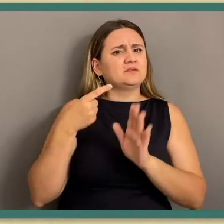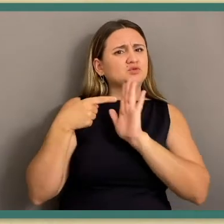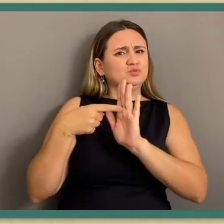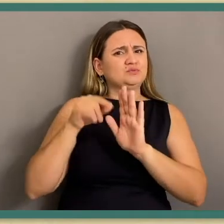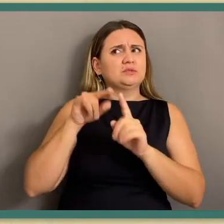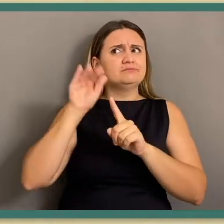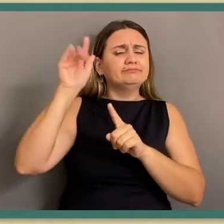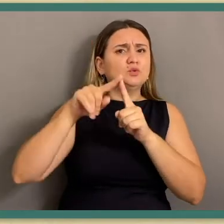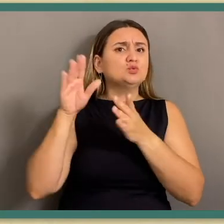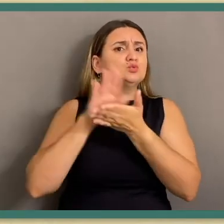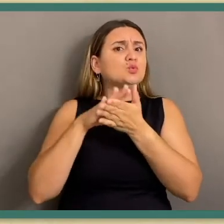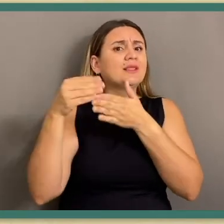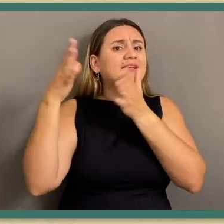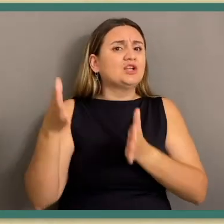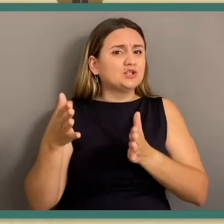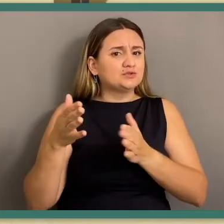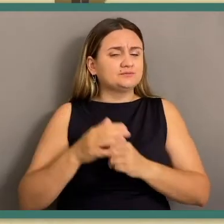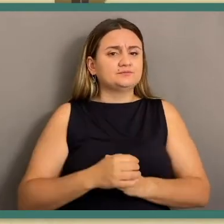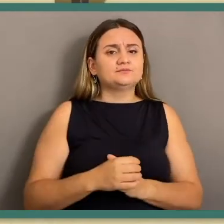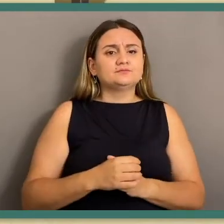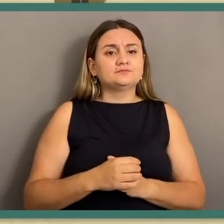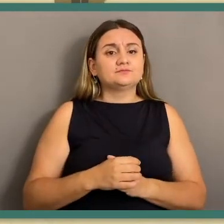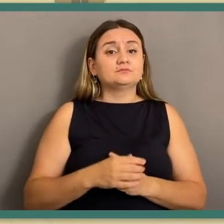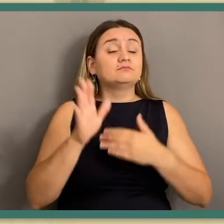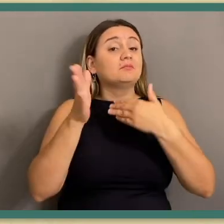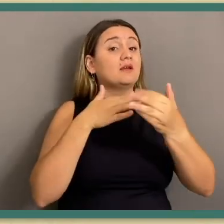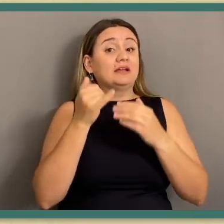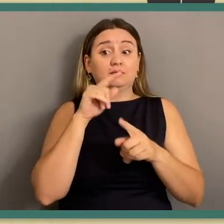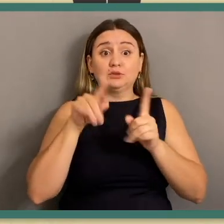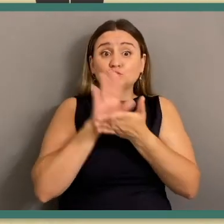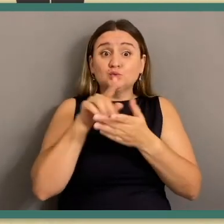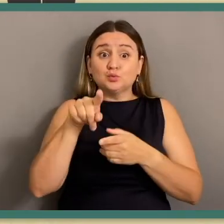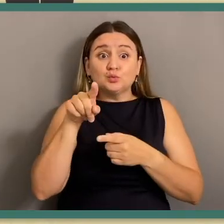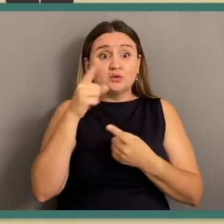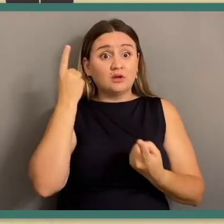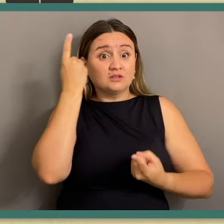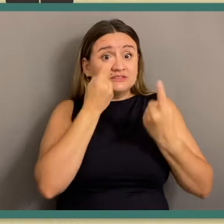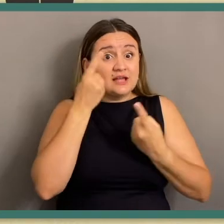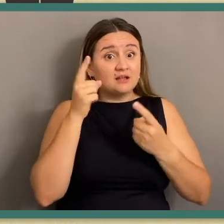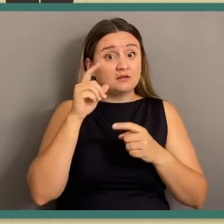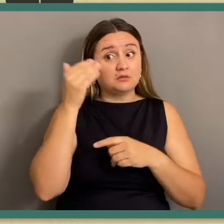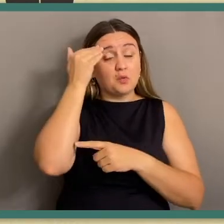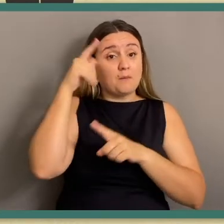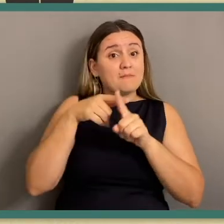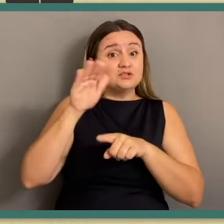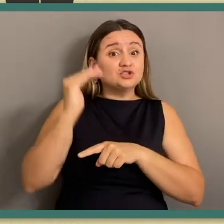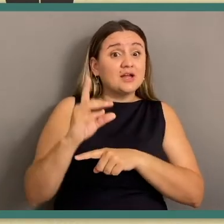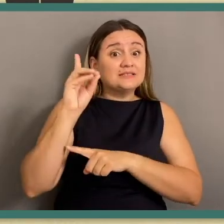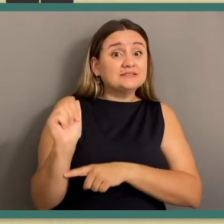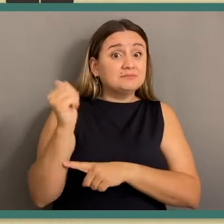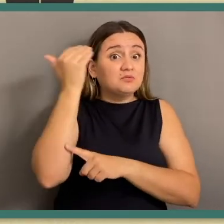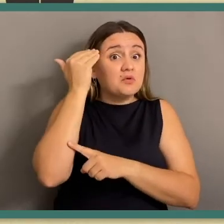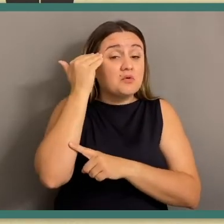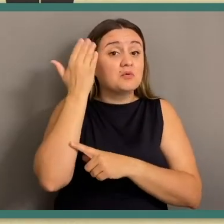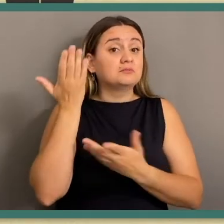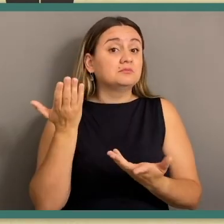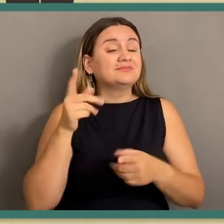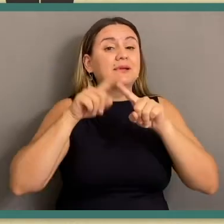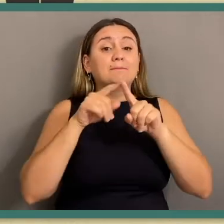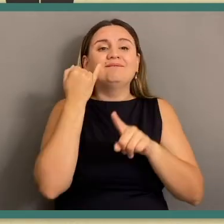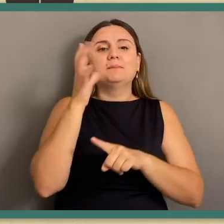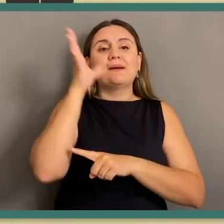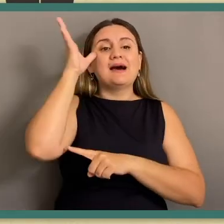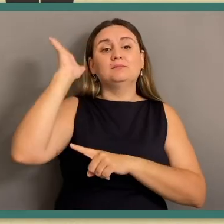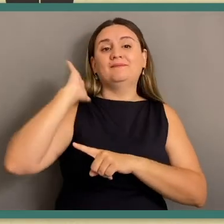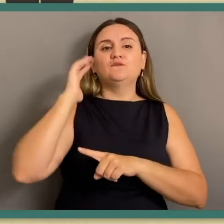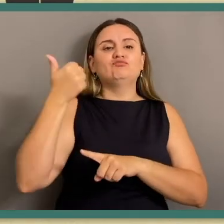behavior demonstrated by the student to school leaders. However, the school is not considered to have had knowledge of the child's disability if